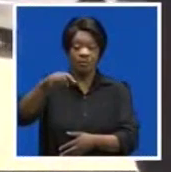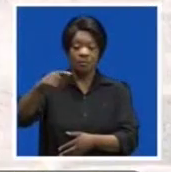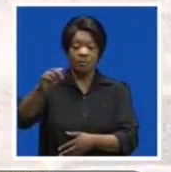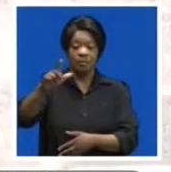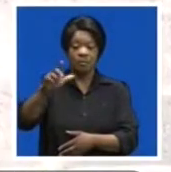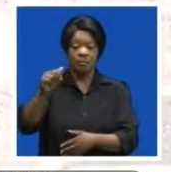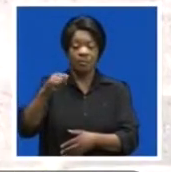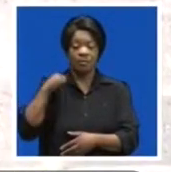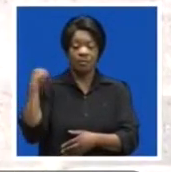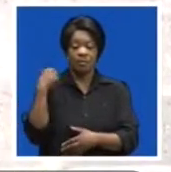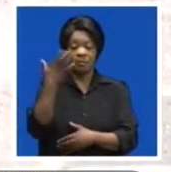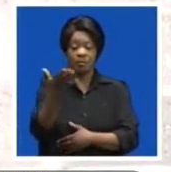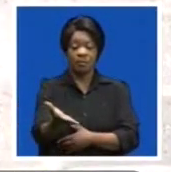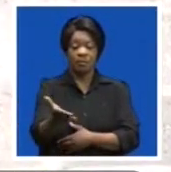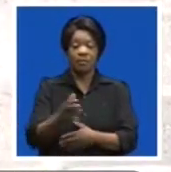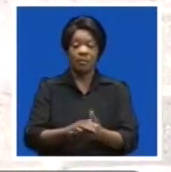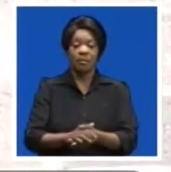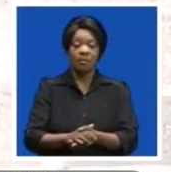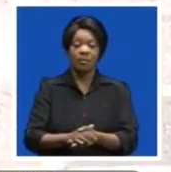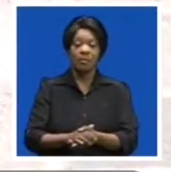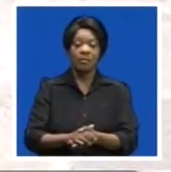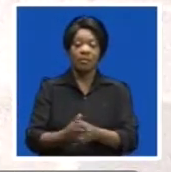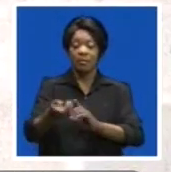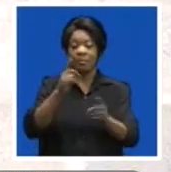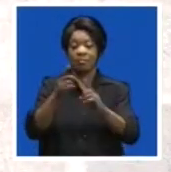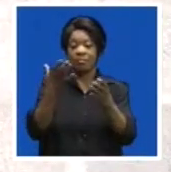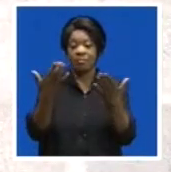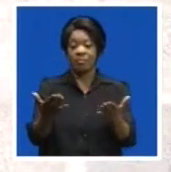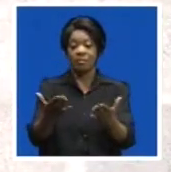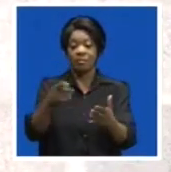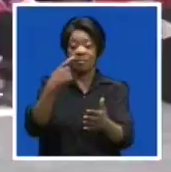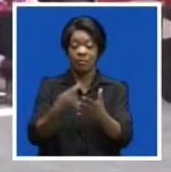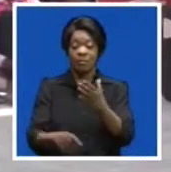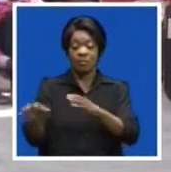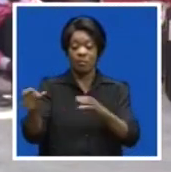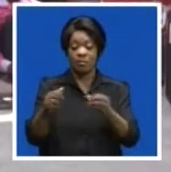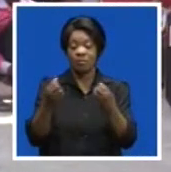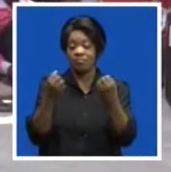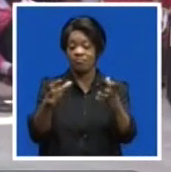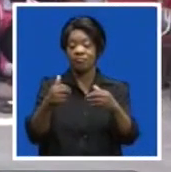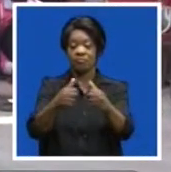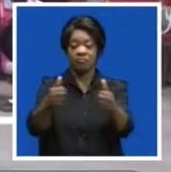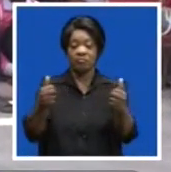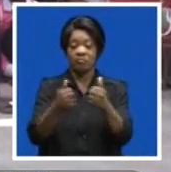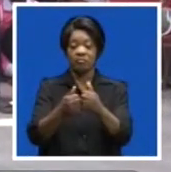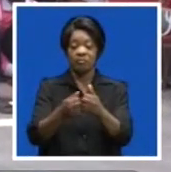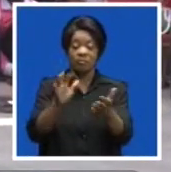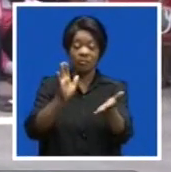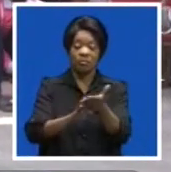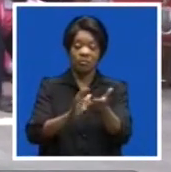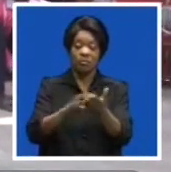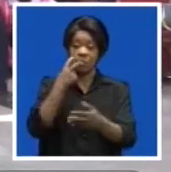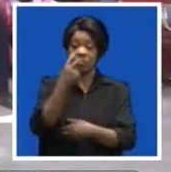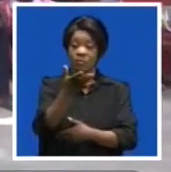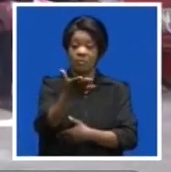event. The government is happy to partner with the church in what you are doing in so many areas. Look at the school that is here.